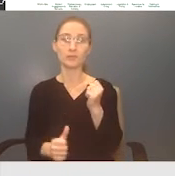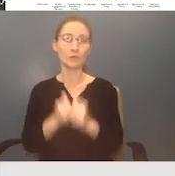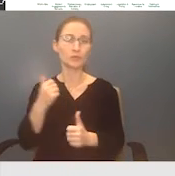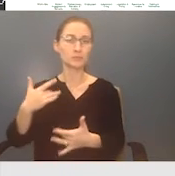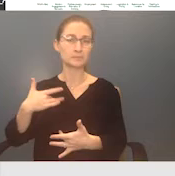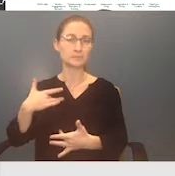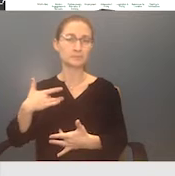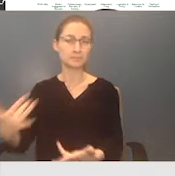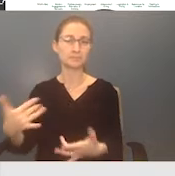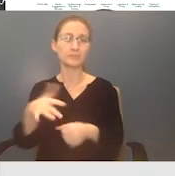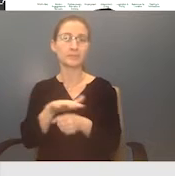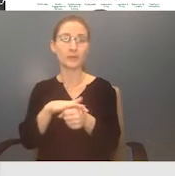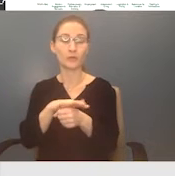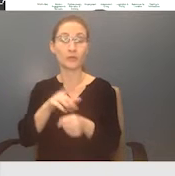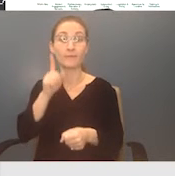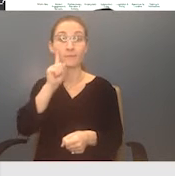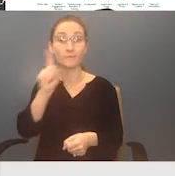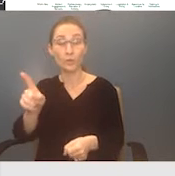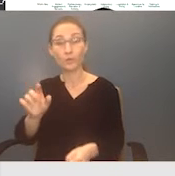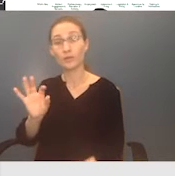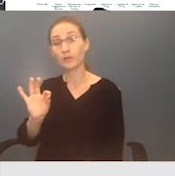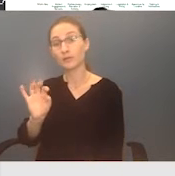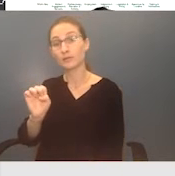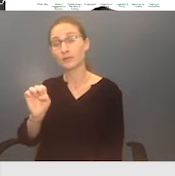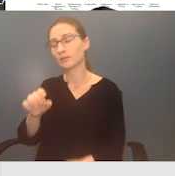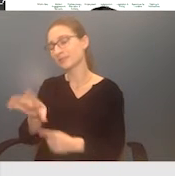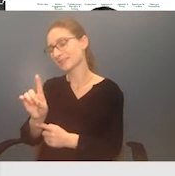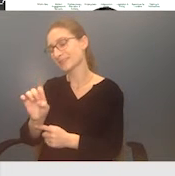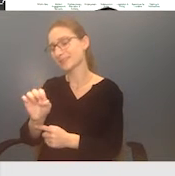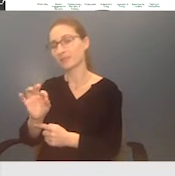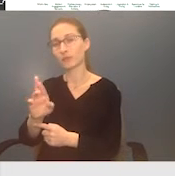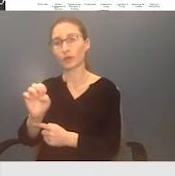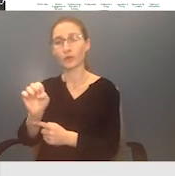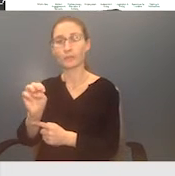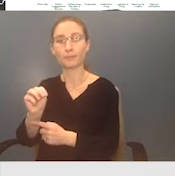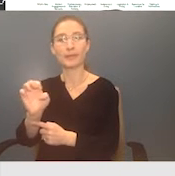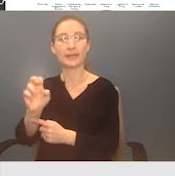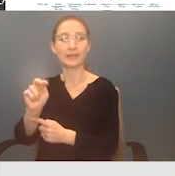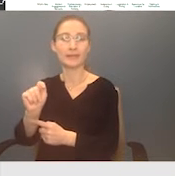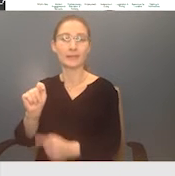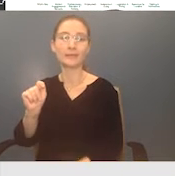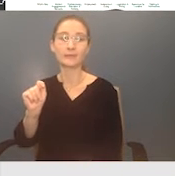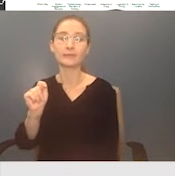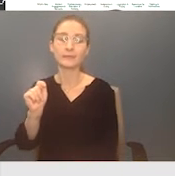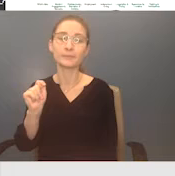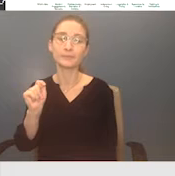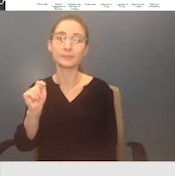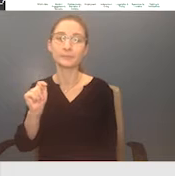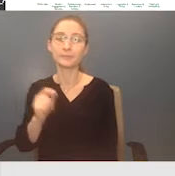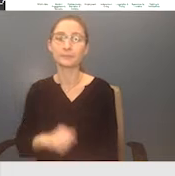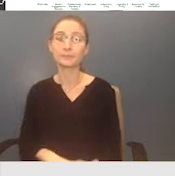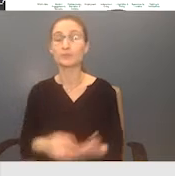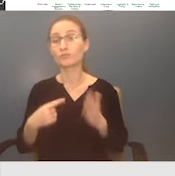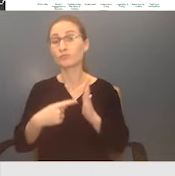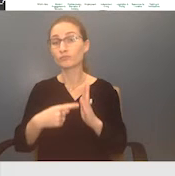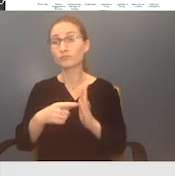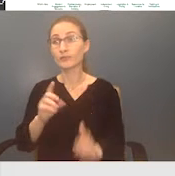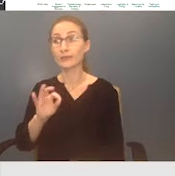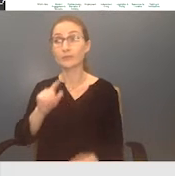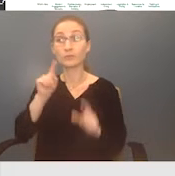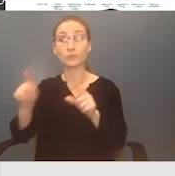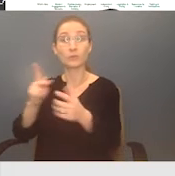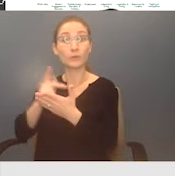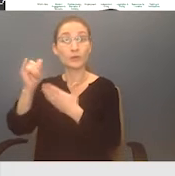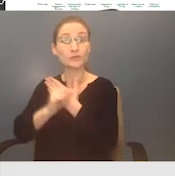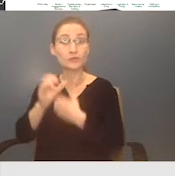areas. You might see a reason for a deferment and engaging in a deferral or extended transition program. Things like going to a